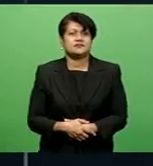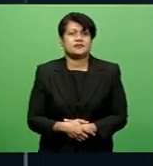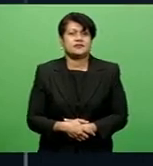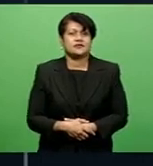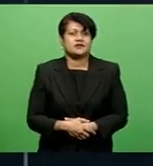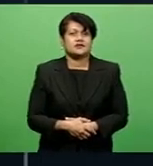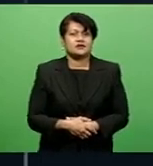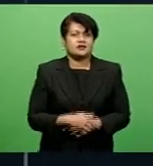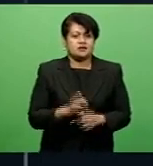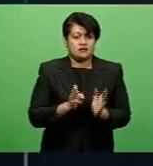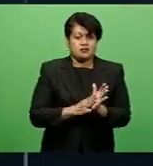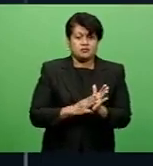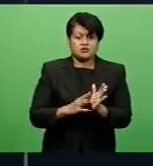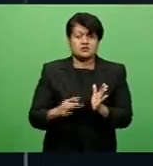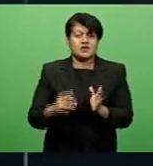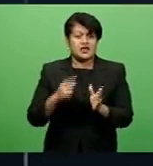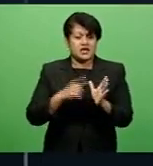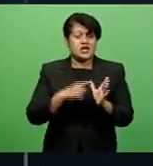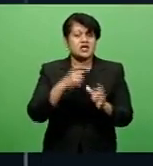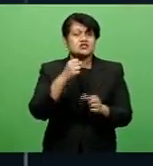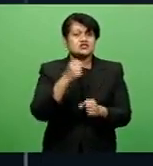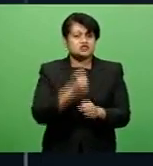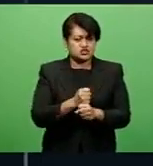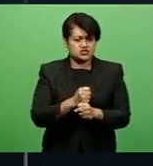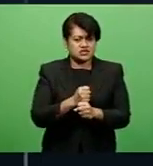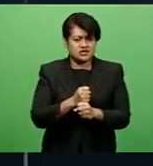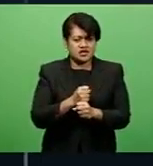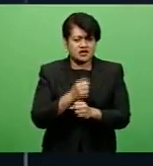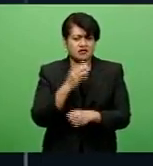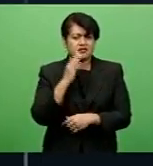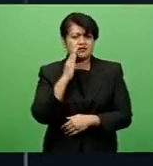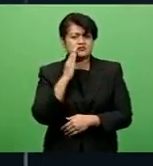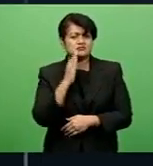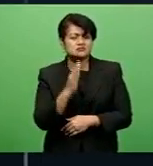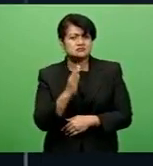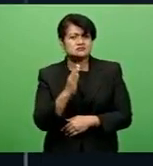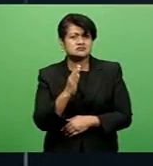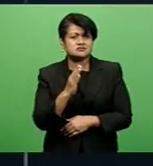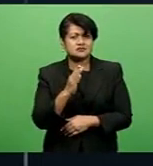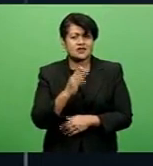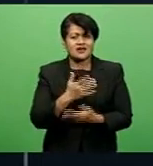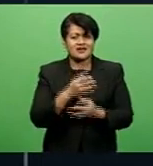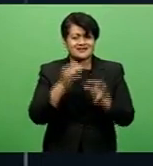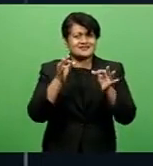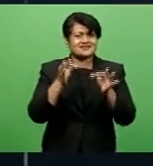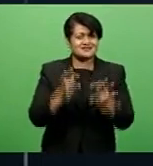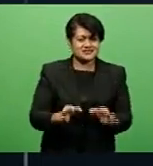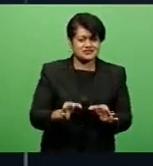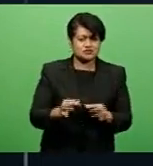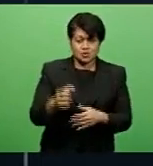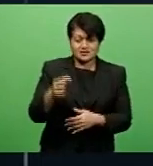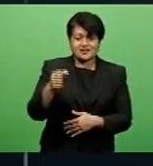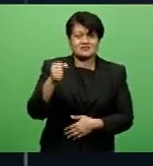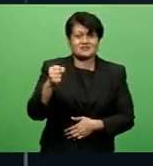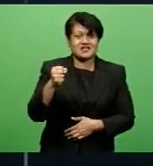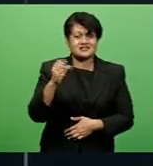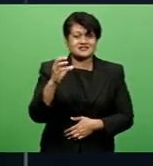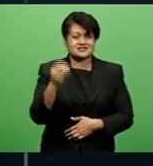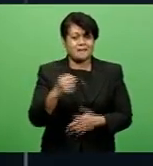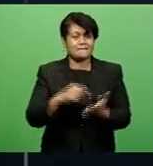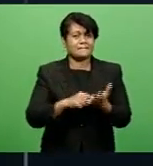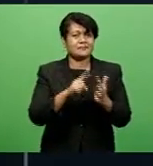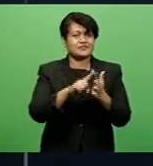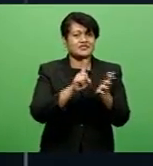On to other news briefly. The Attorney General has labelled the abrupt and arbitrary decision to suspend certain topper students from their